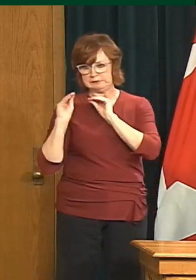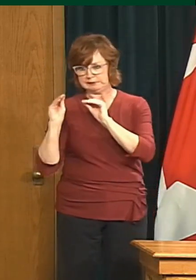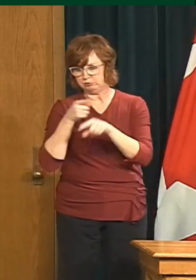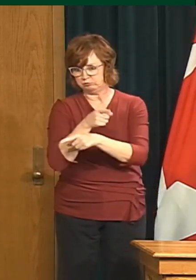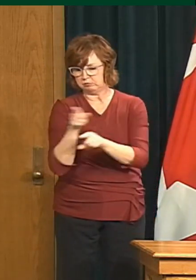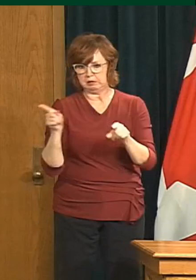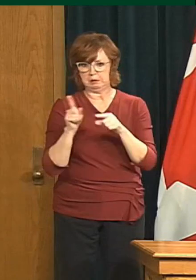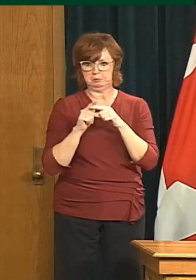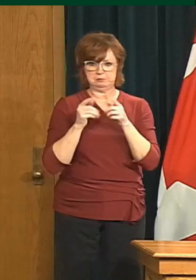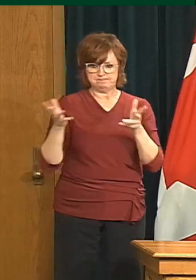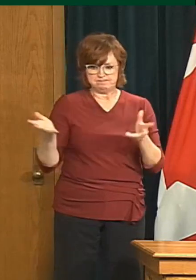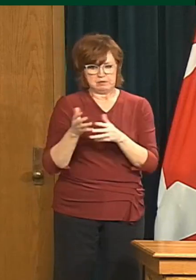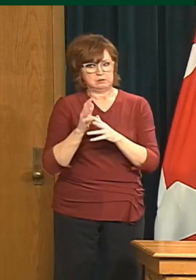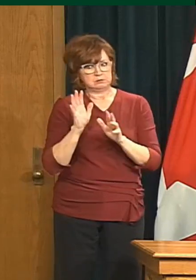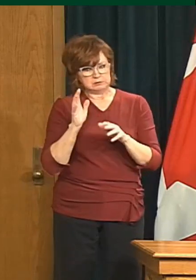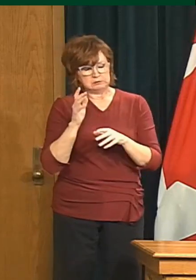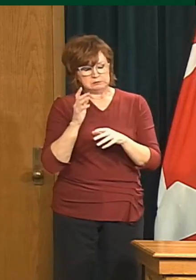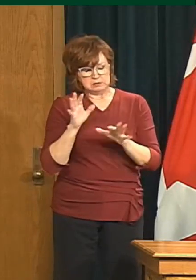we are